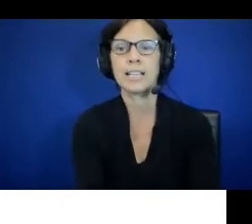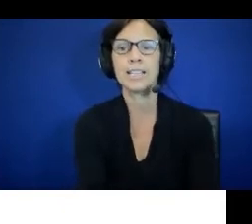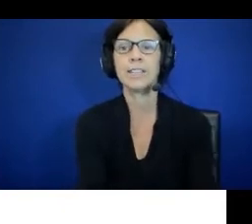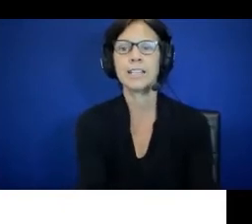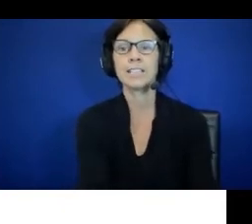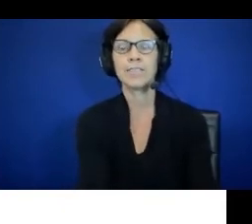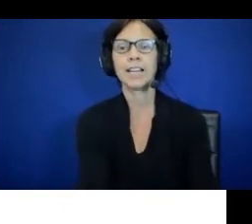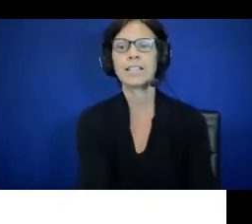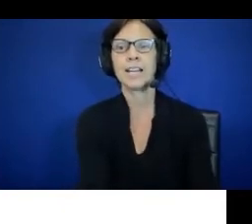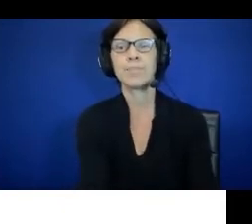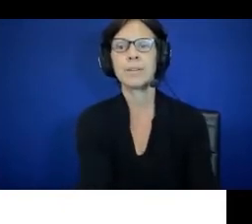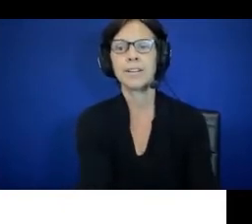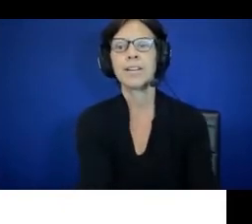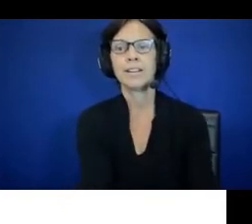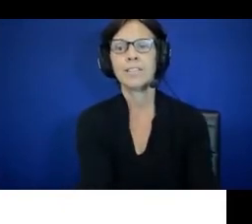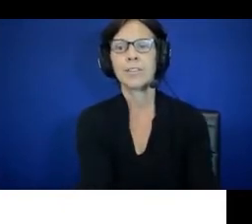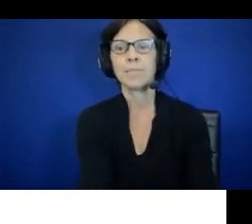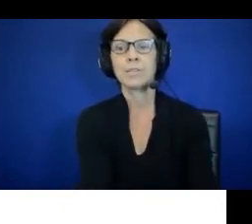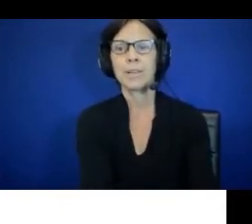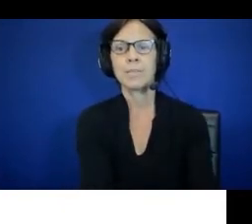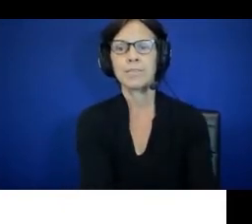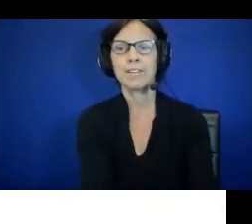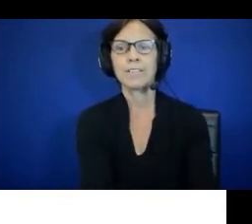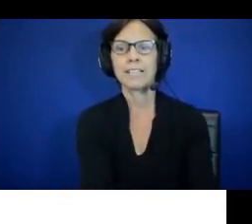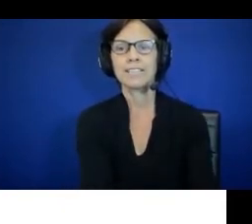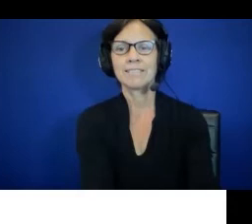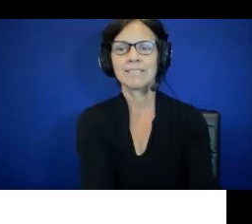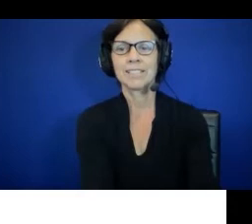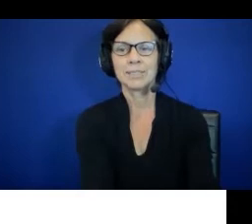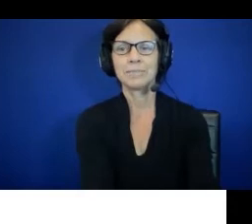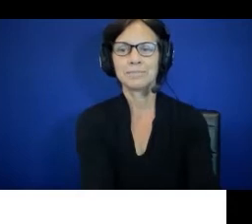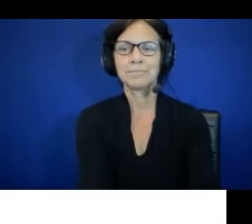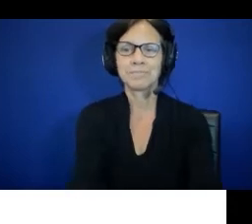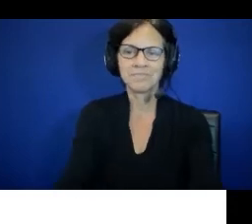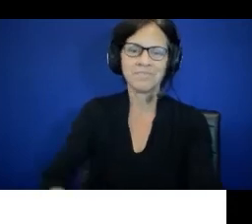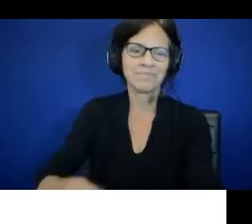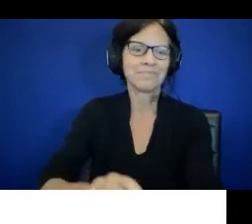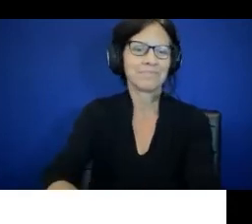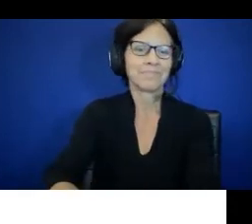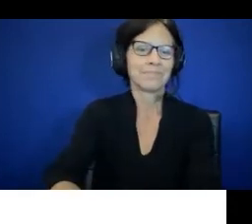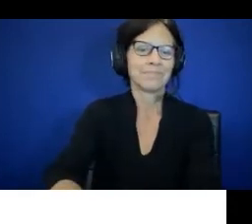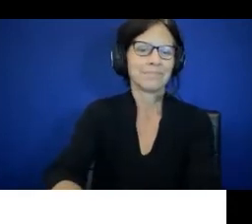socialization activities of any type for them to become involved in. So.